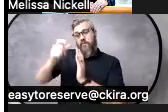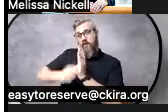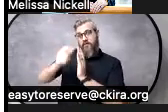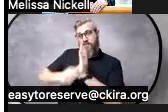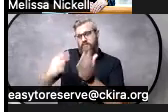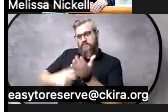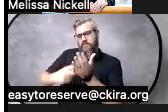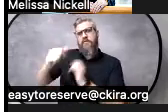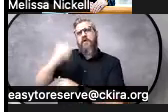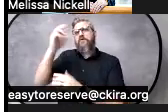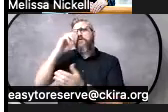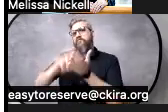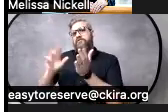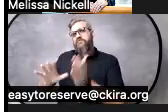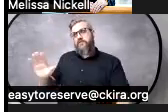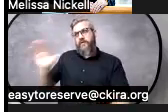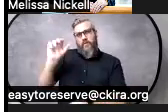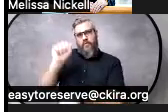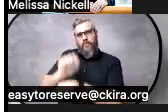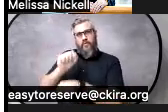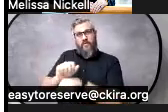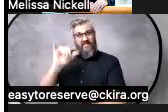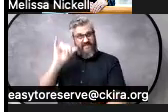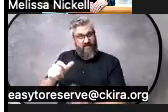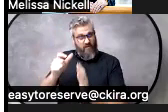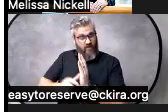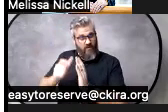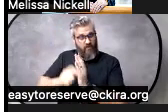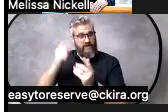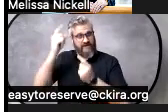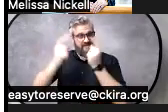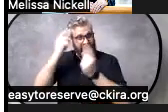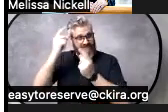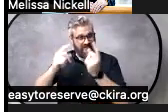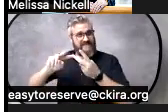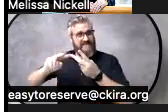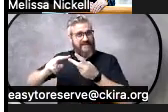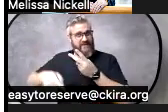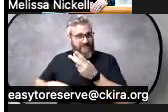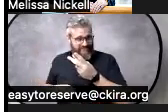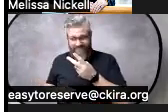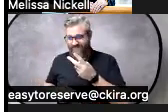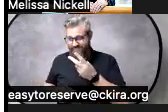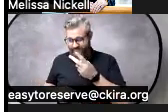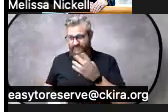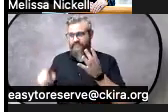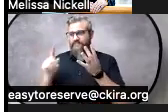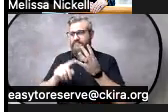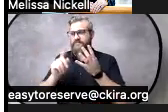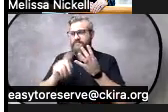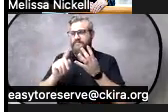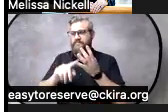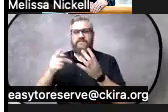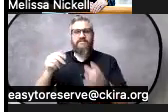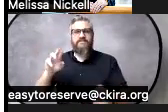other researchers' work, and thereby this type of article is considered secondary. Perspective articles are where experts in the